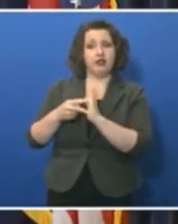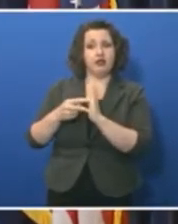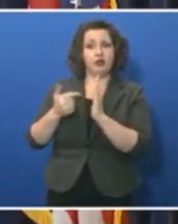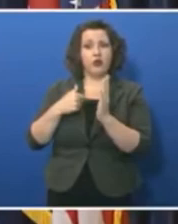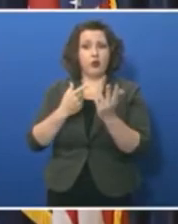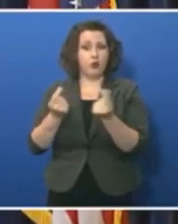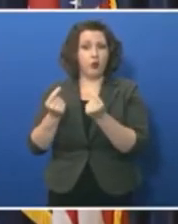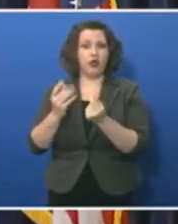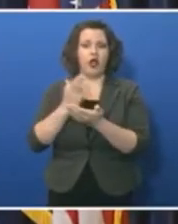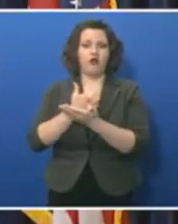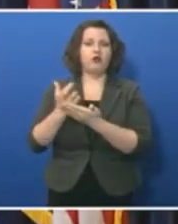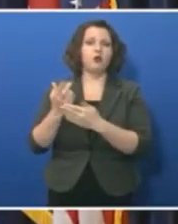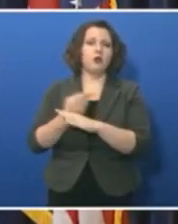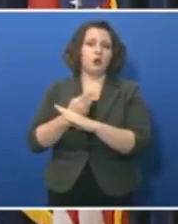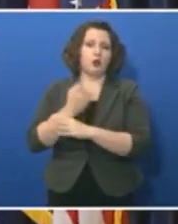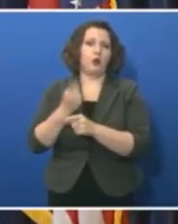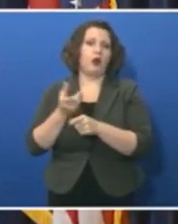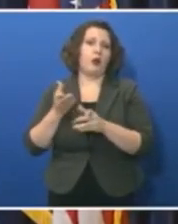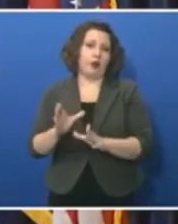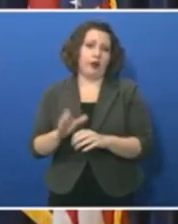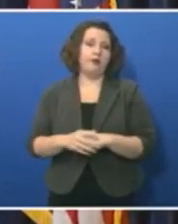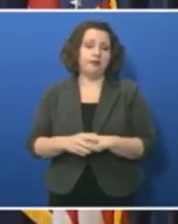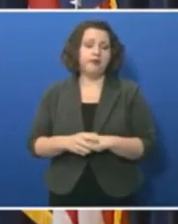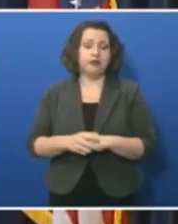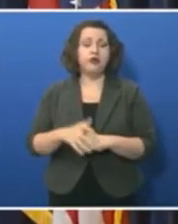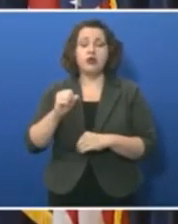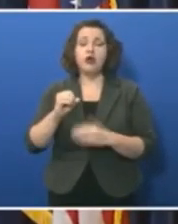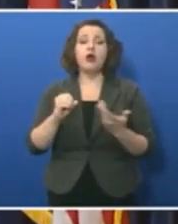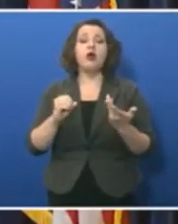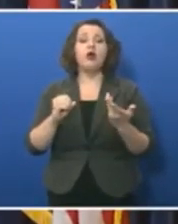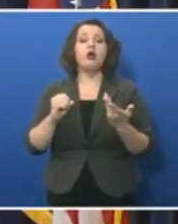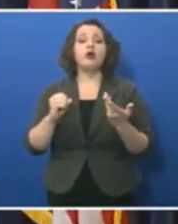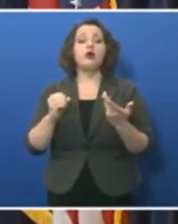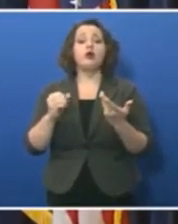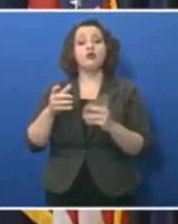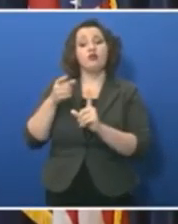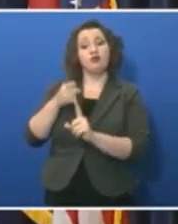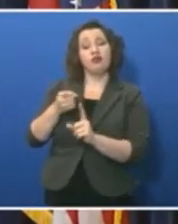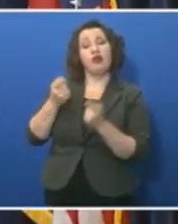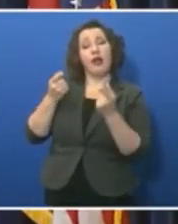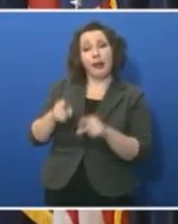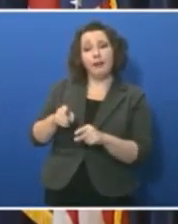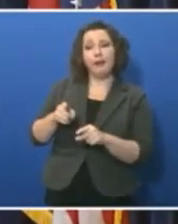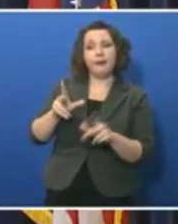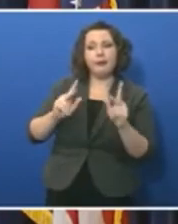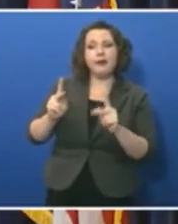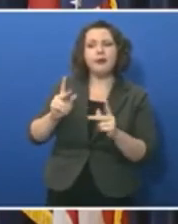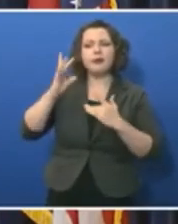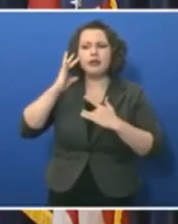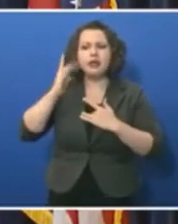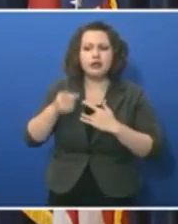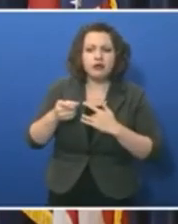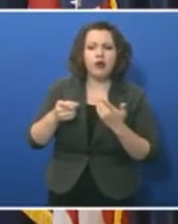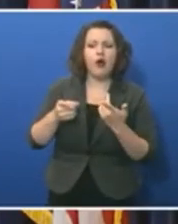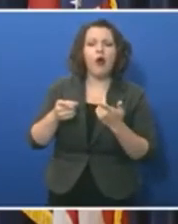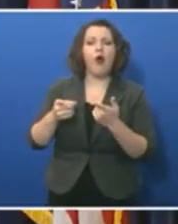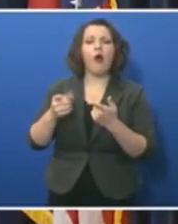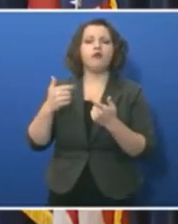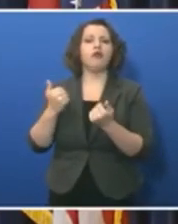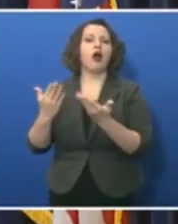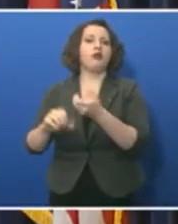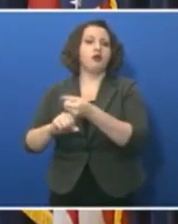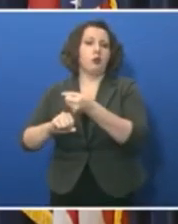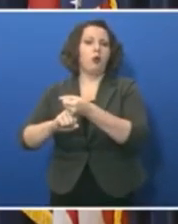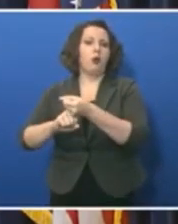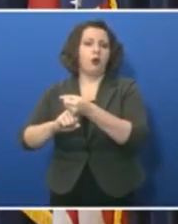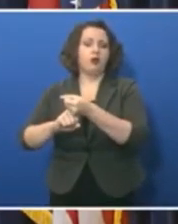our resources appropriately, right? So part of what we want to do when we start to hear about people who are ill is offer support, and